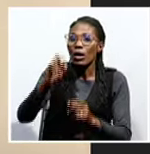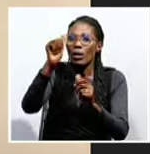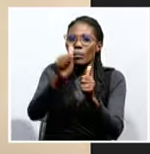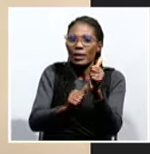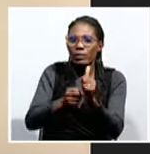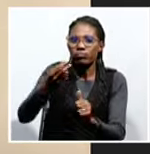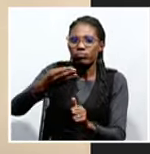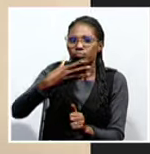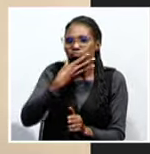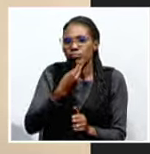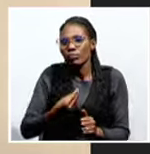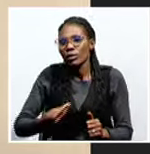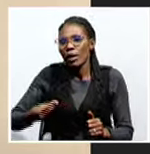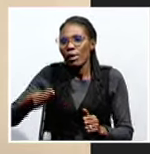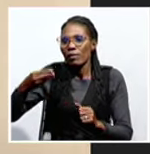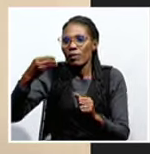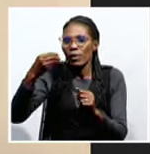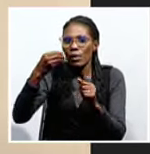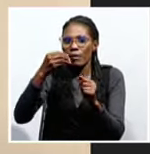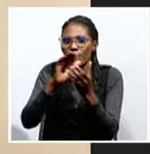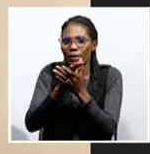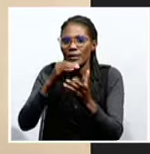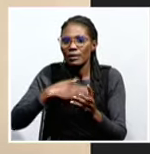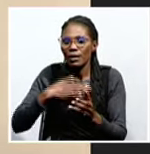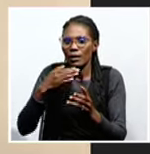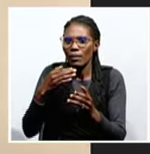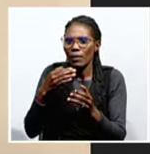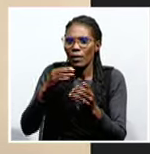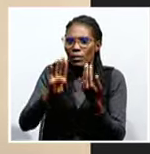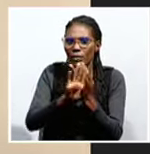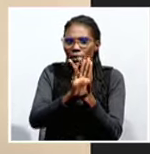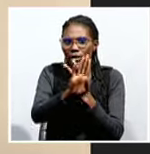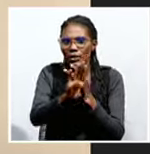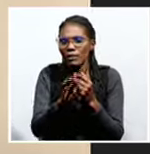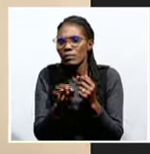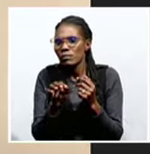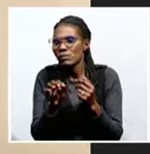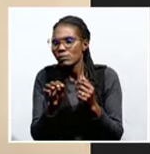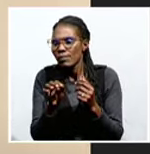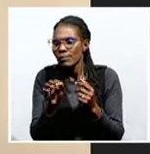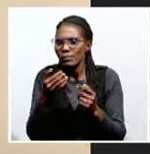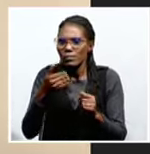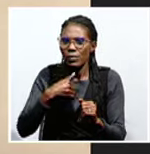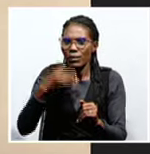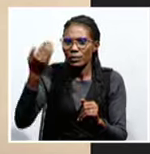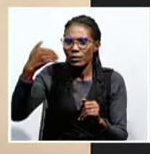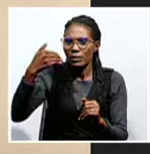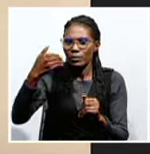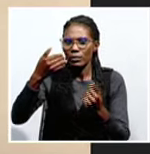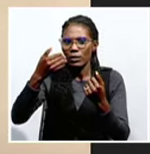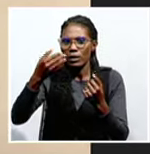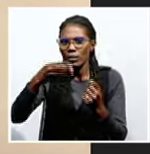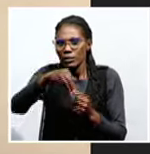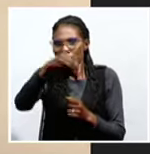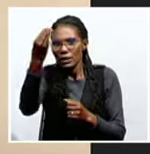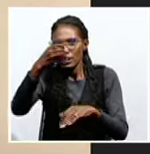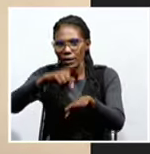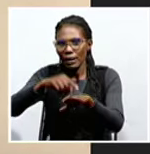a mentor, a critic, a protector. So I went to bed Saturday